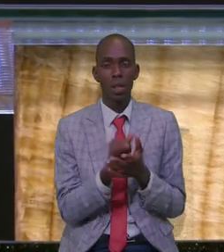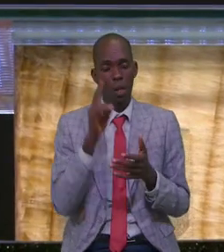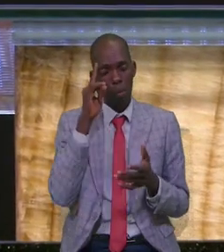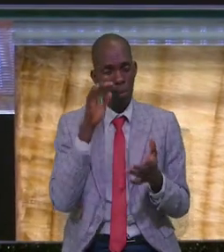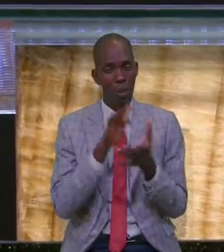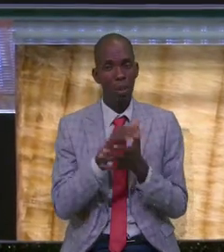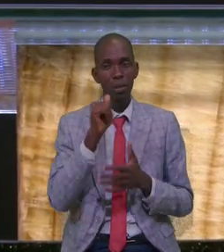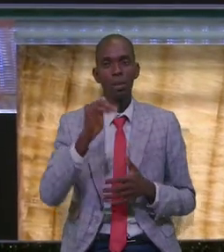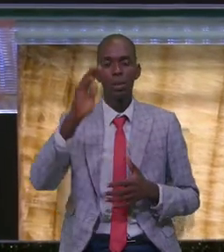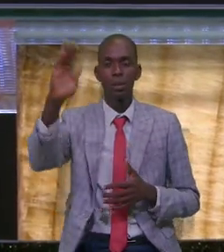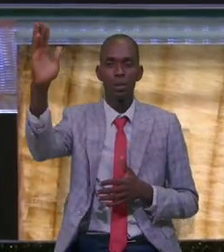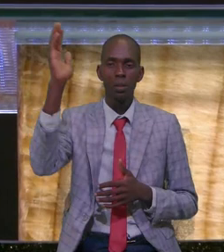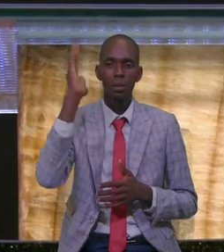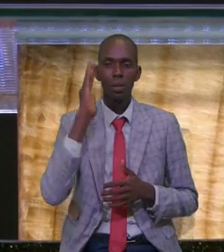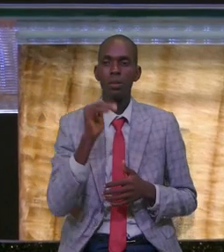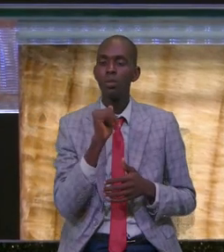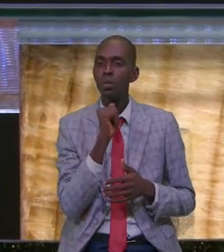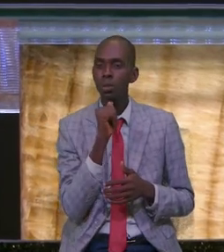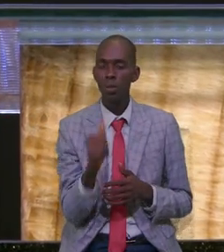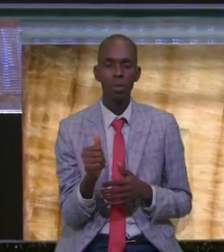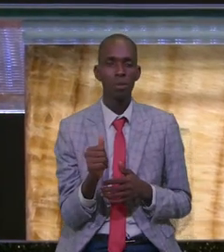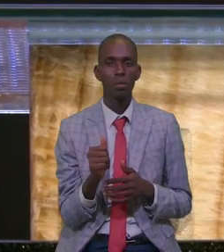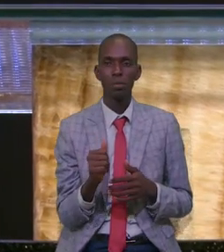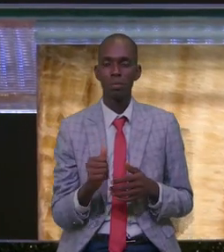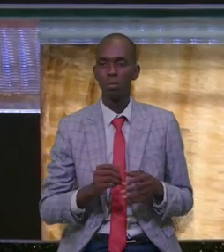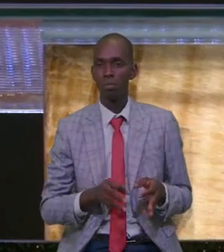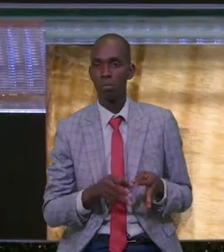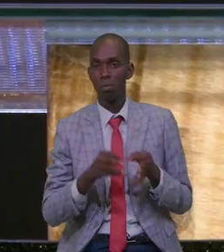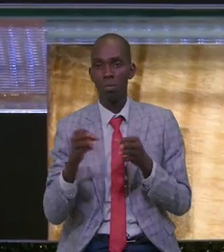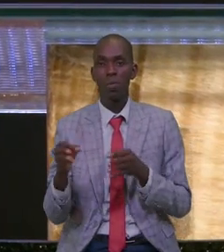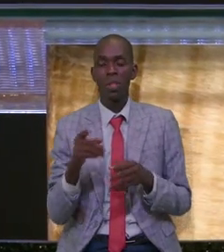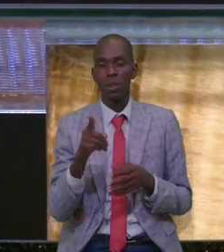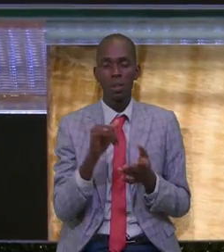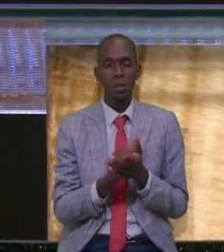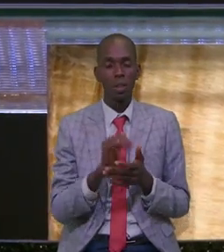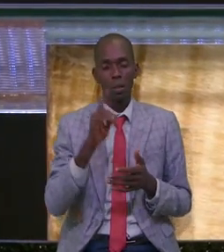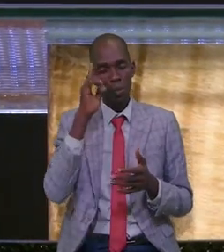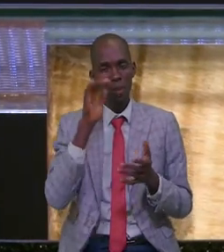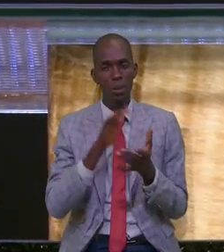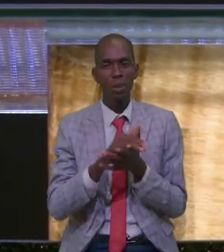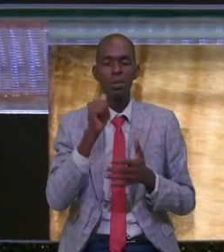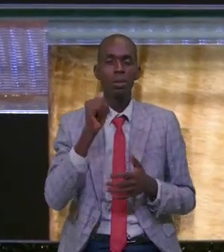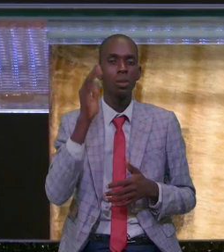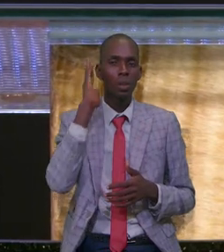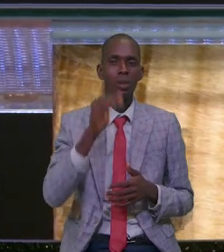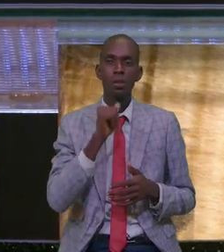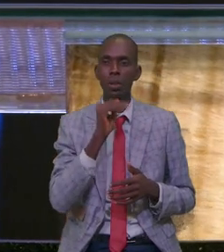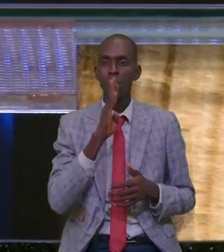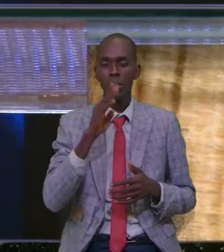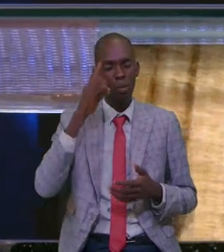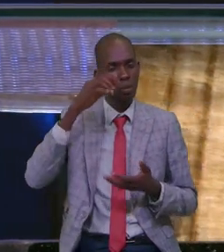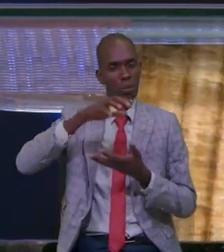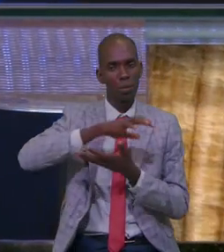shall not make haste. He that believeth shall not be confounded. He that believeth will